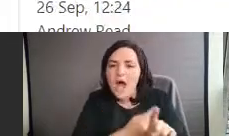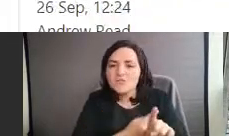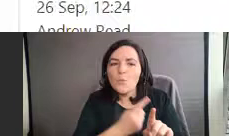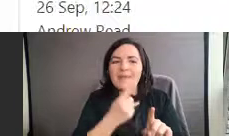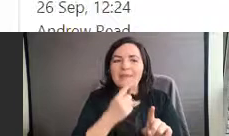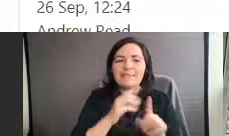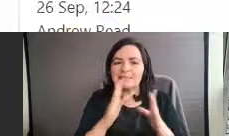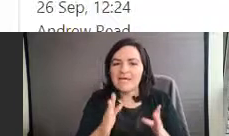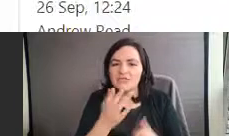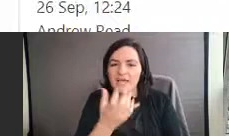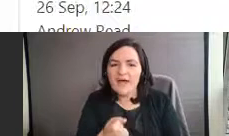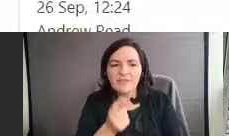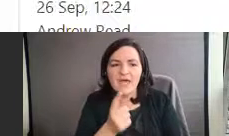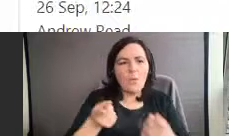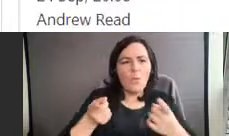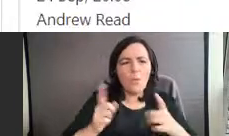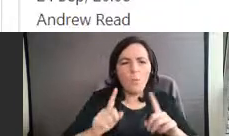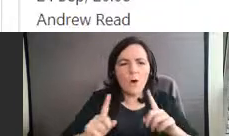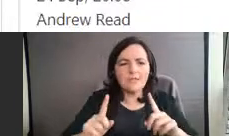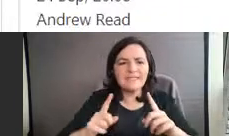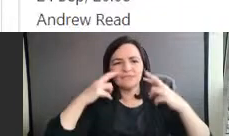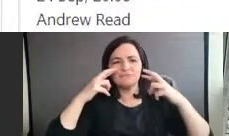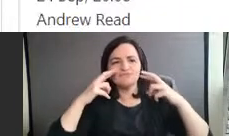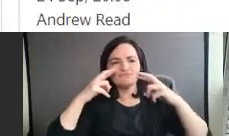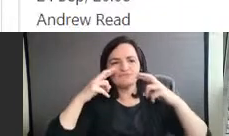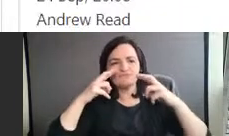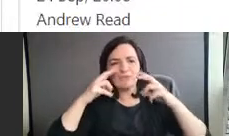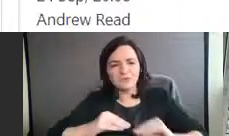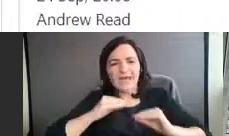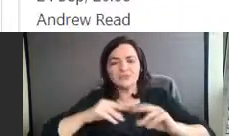So if you go in there and go